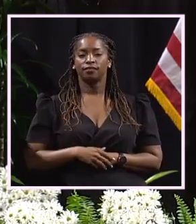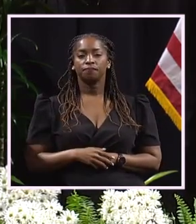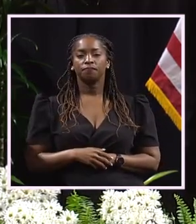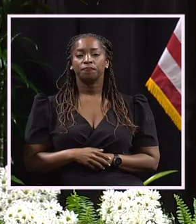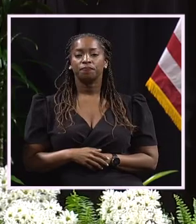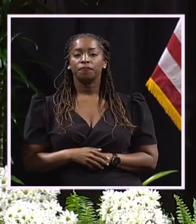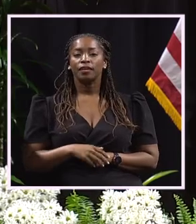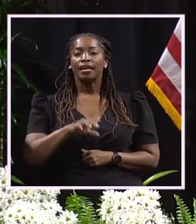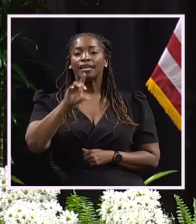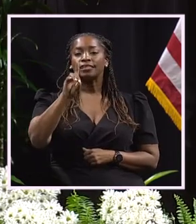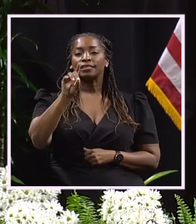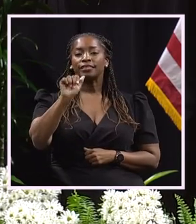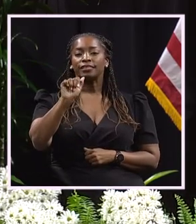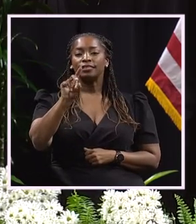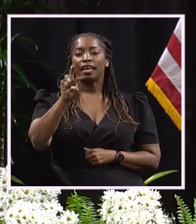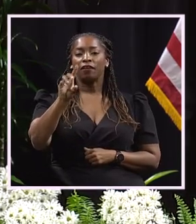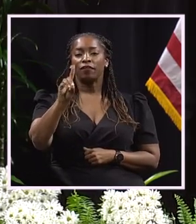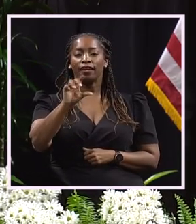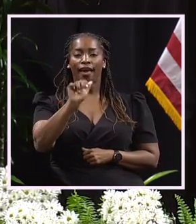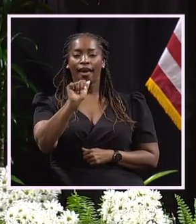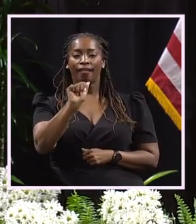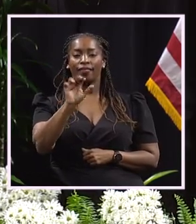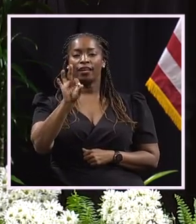David Anthony Flores,